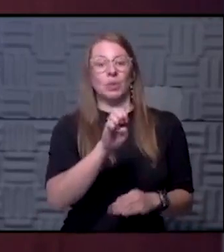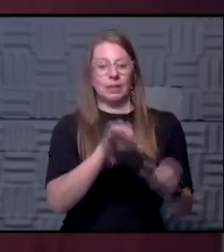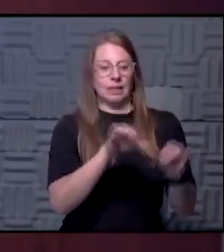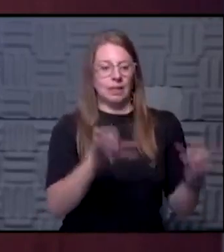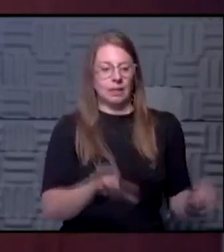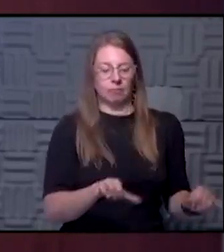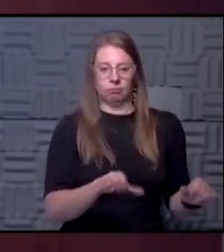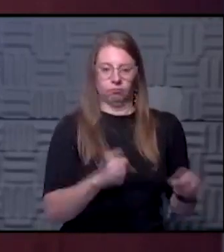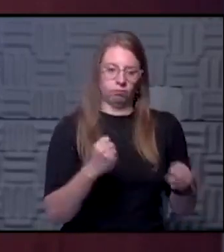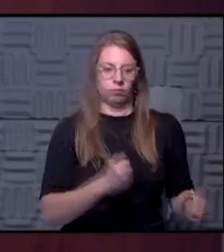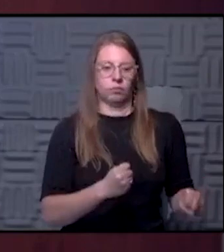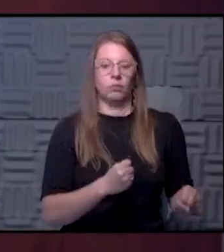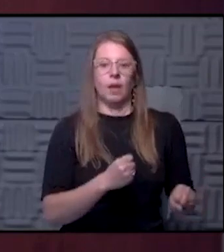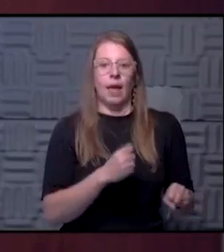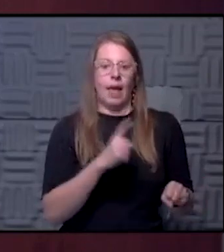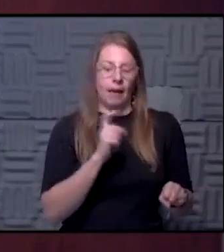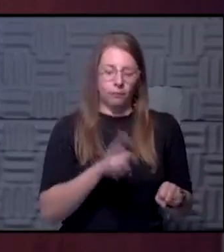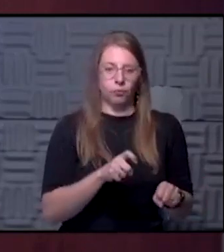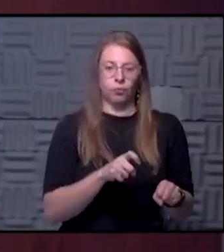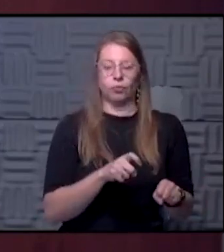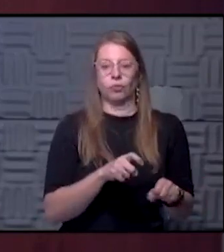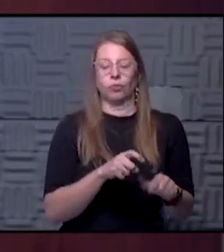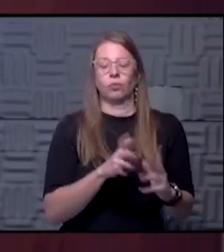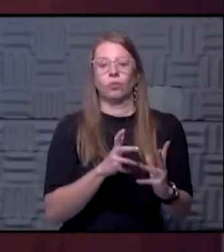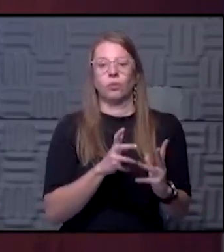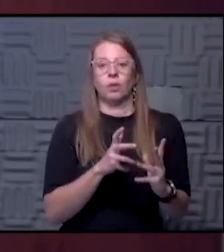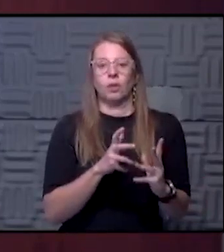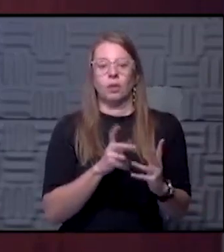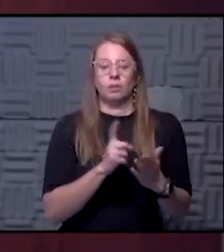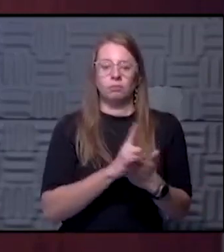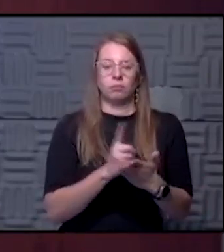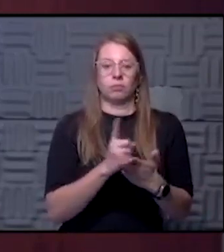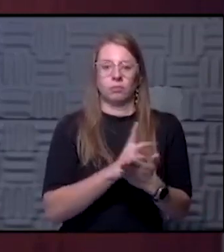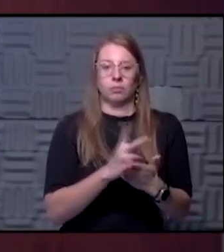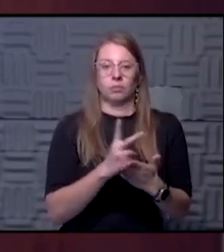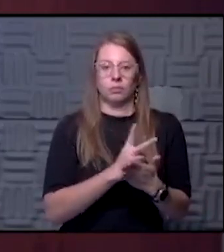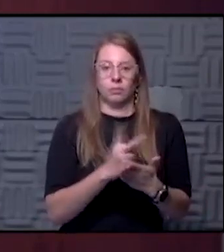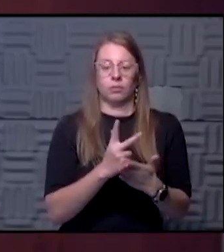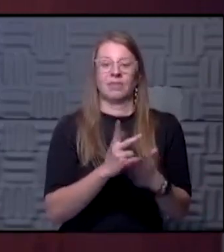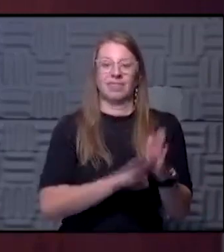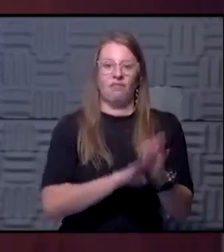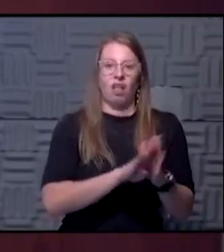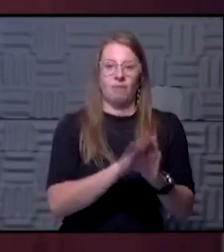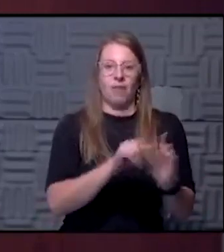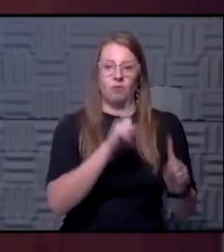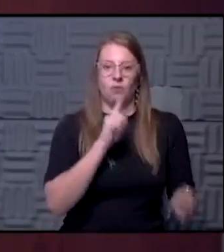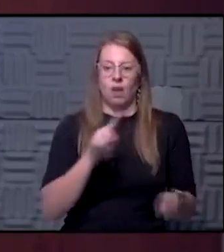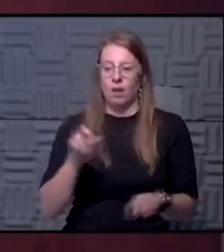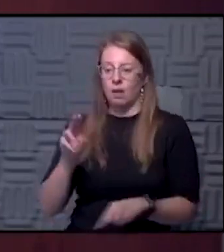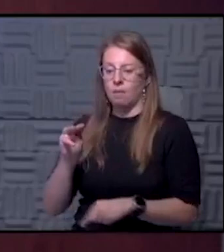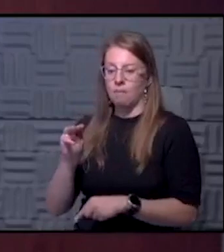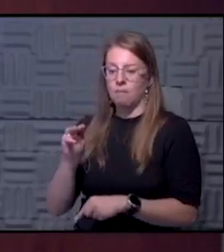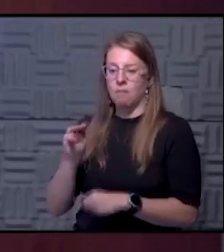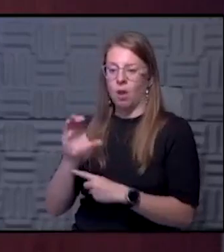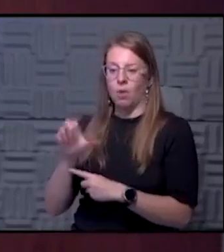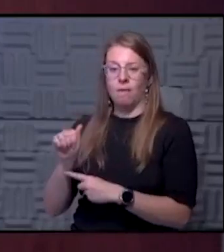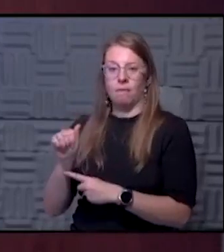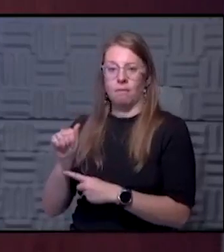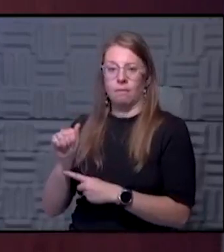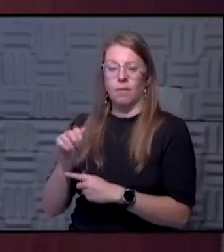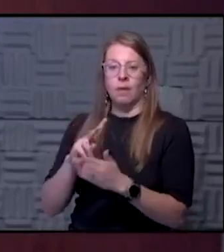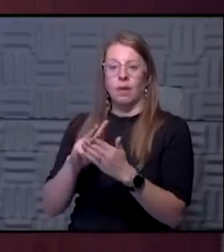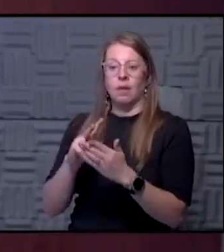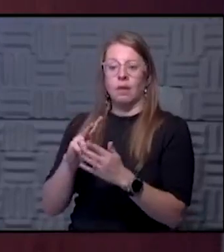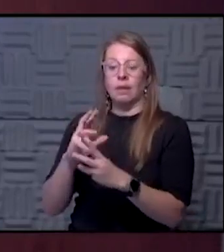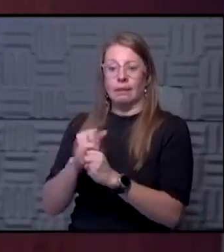intact. You have to think about weeks to develop that response. The monoclonal antibody, as soon as you get it,